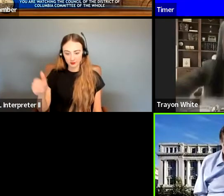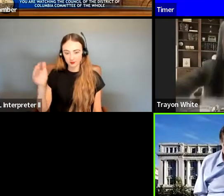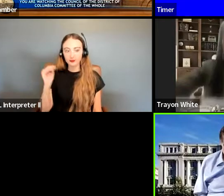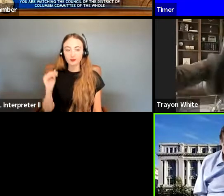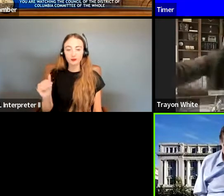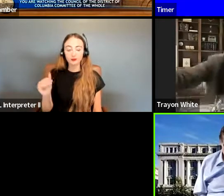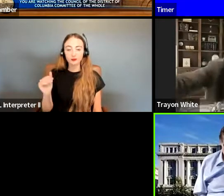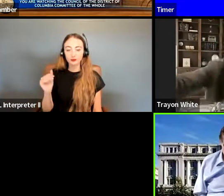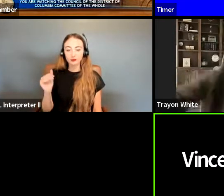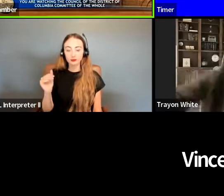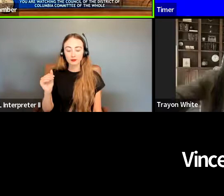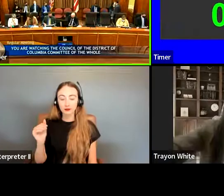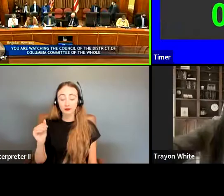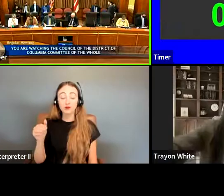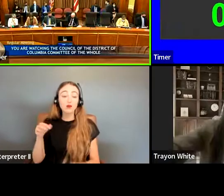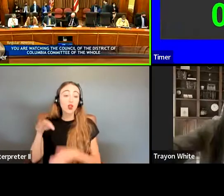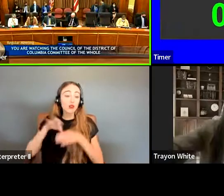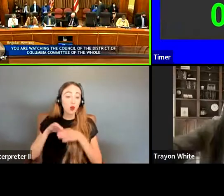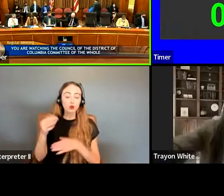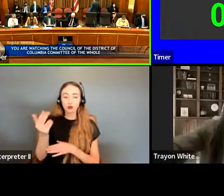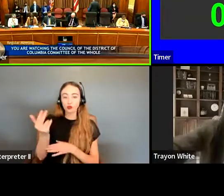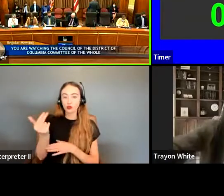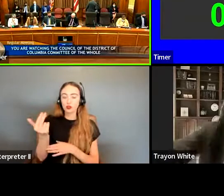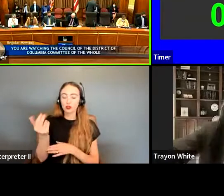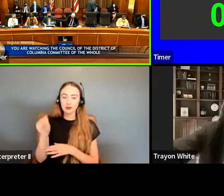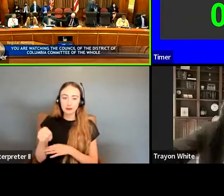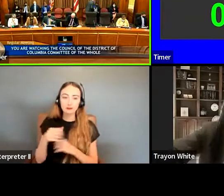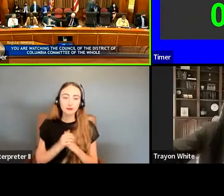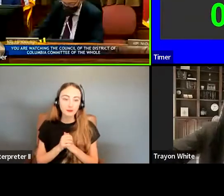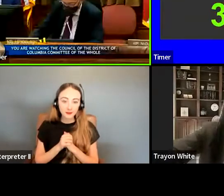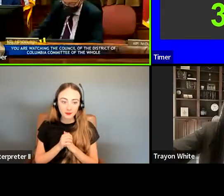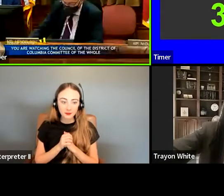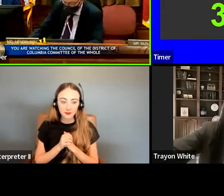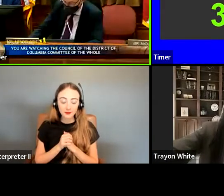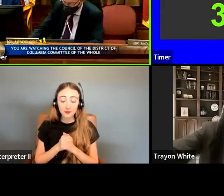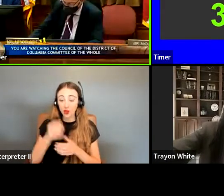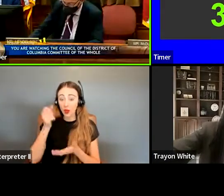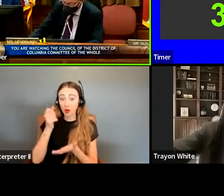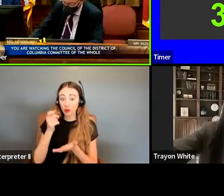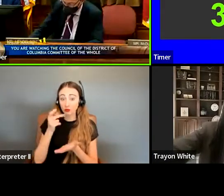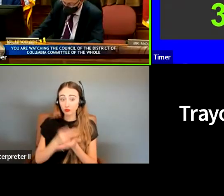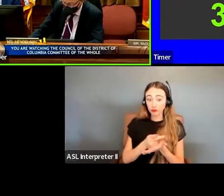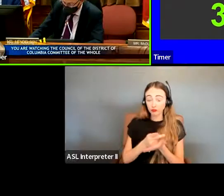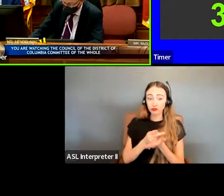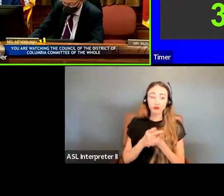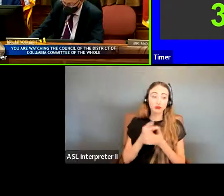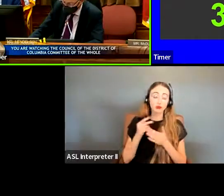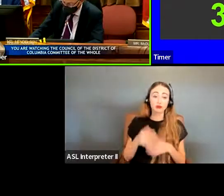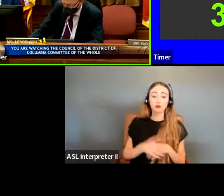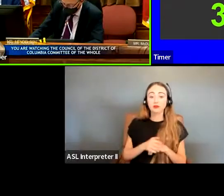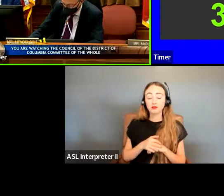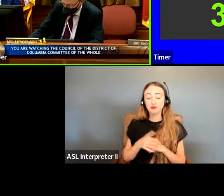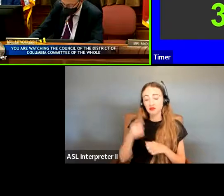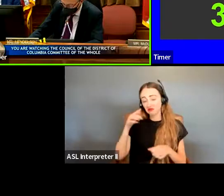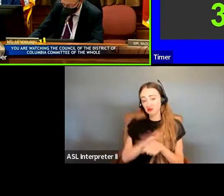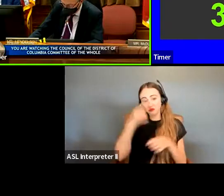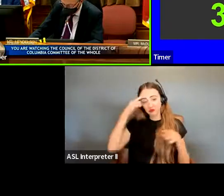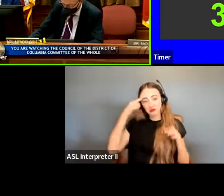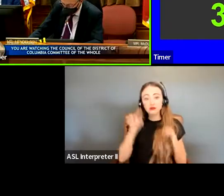Gray votes yes. Mr. Chairman, there are 13 yeses. The motion to approve both the print report with leave for staff is approved